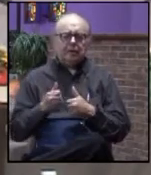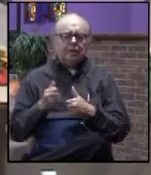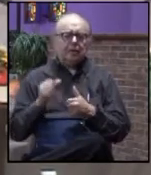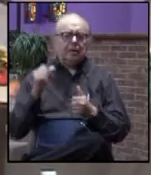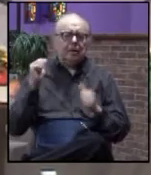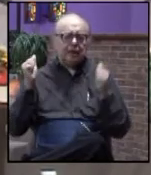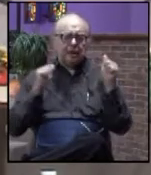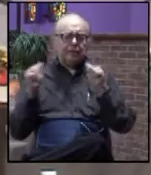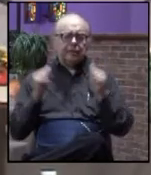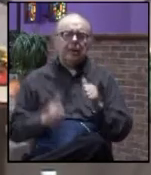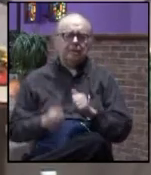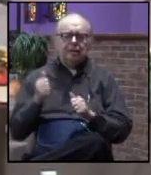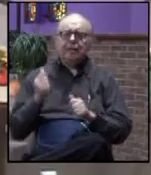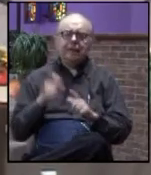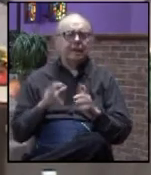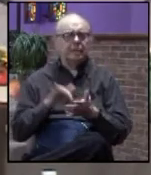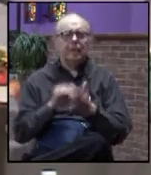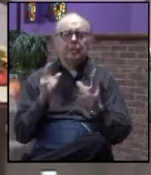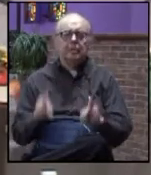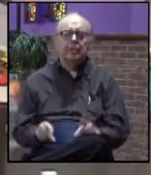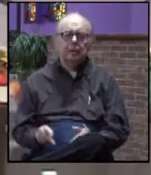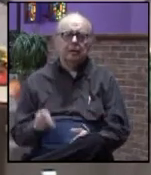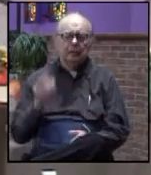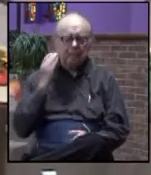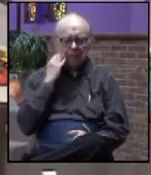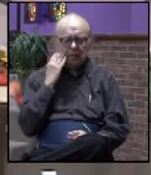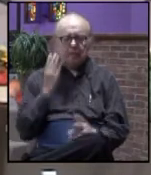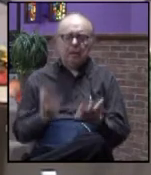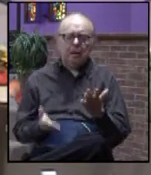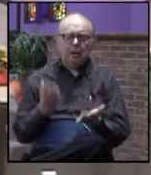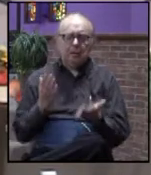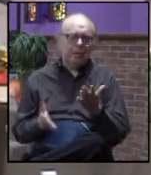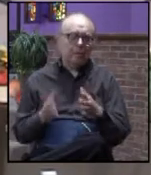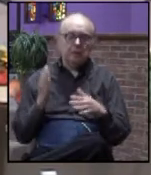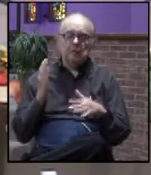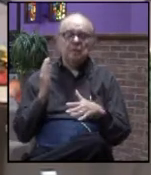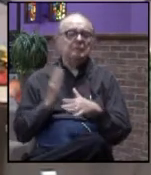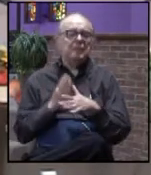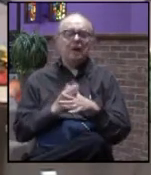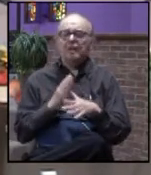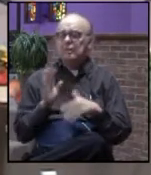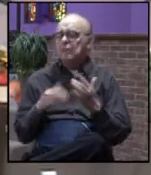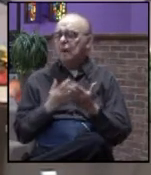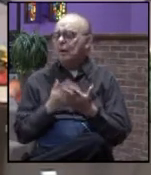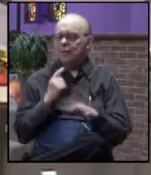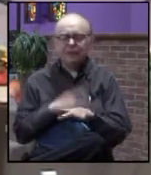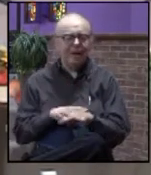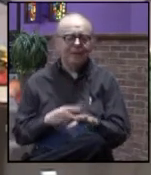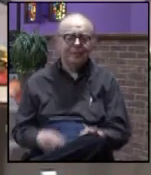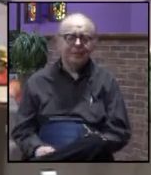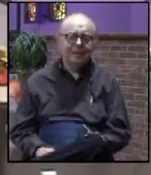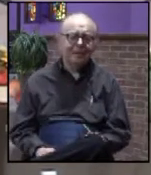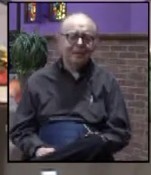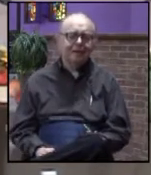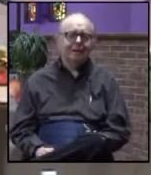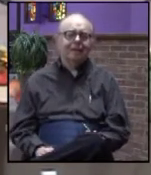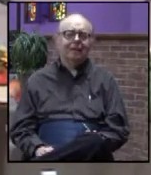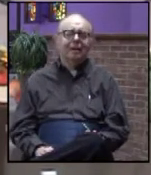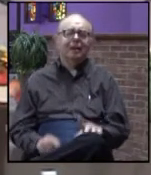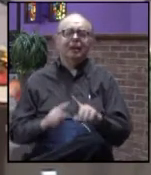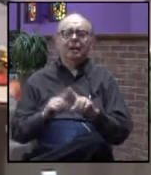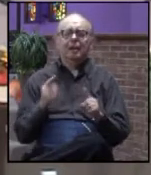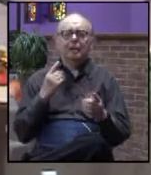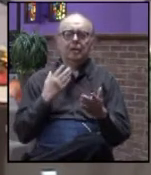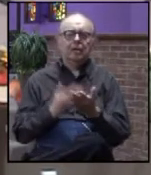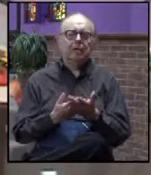one up. I can't hear this one, hear that one. And I know I was probably bugging him to death, you know, but it's